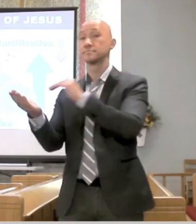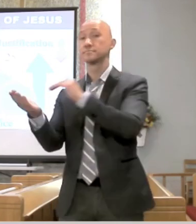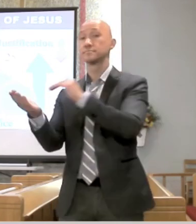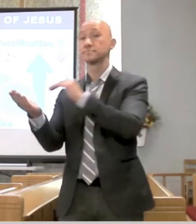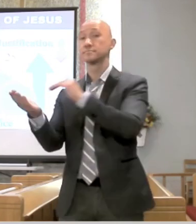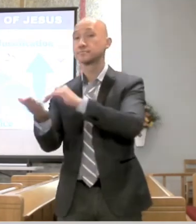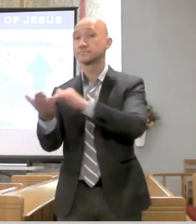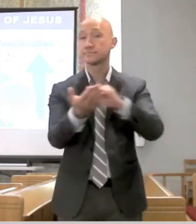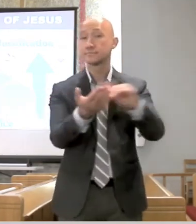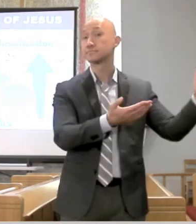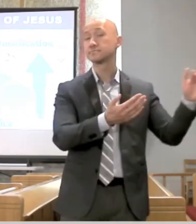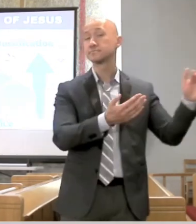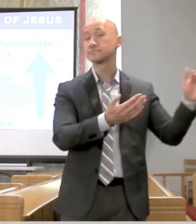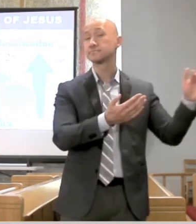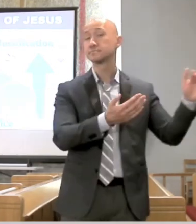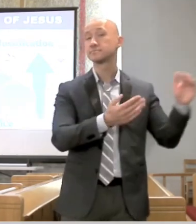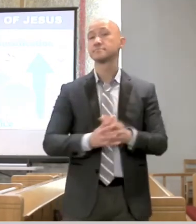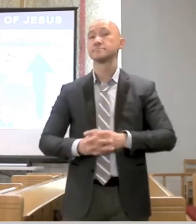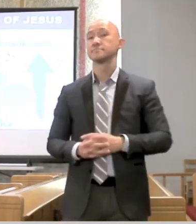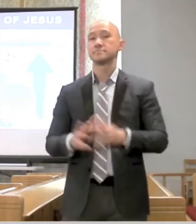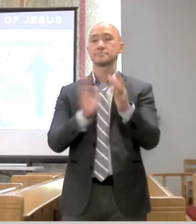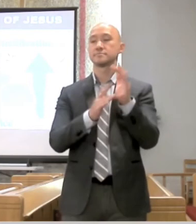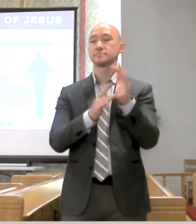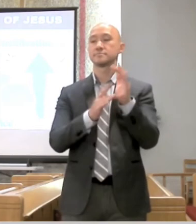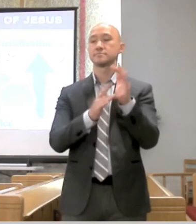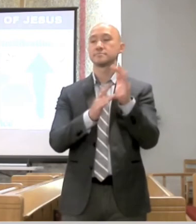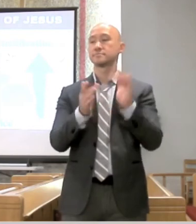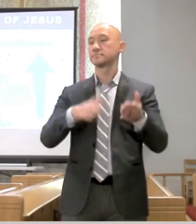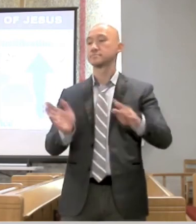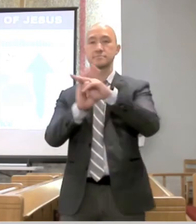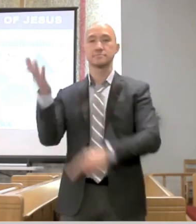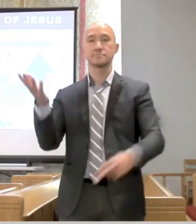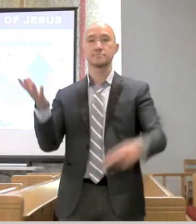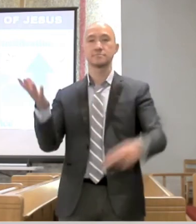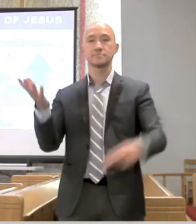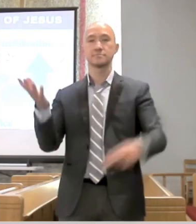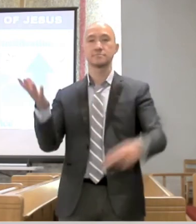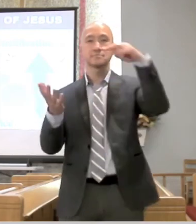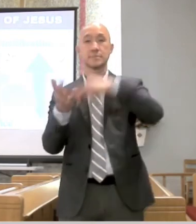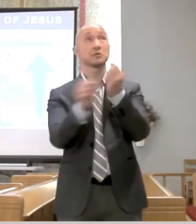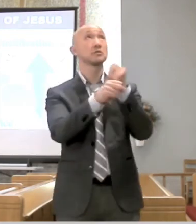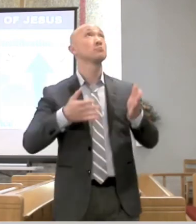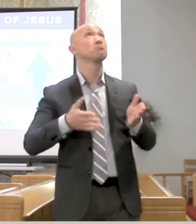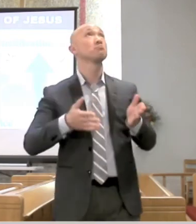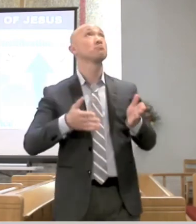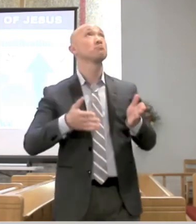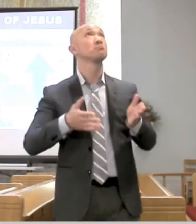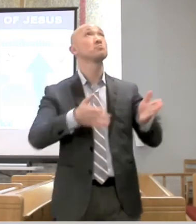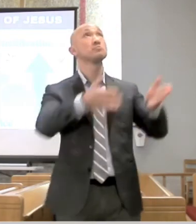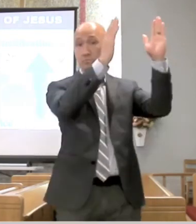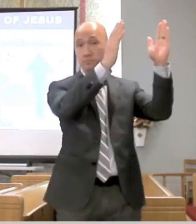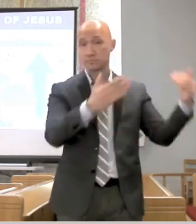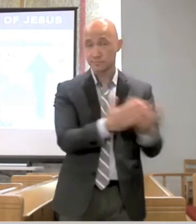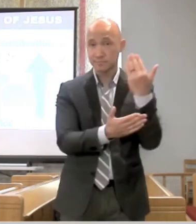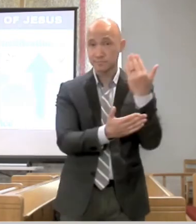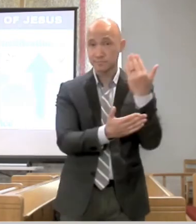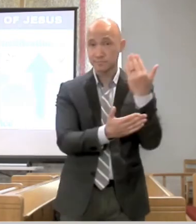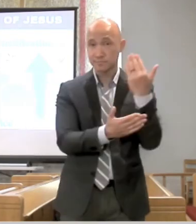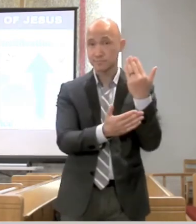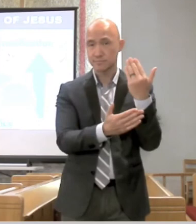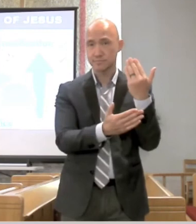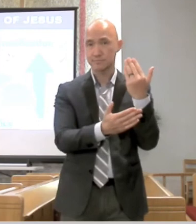true one. And it's by his death, burial, and resurrection that he opened up a new and living way for us to tread through. But